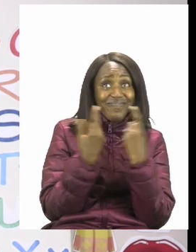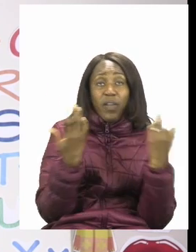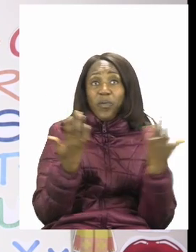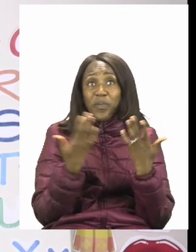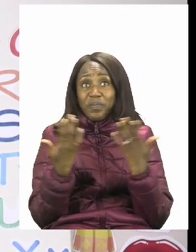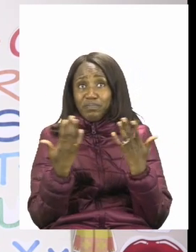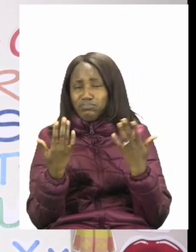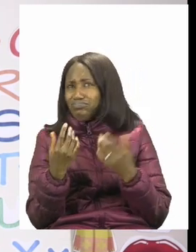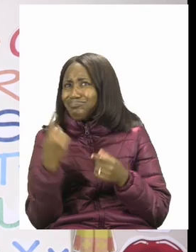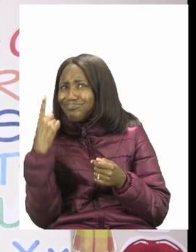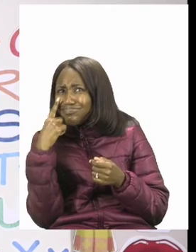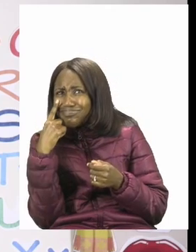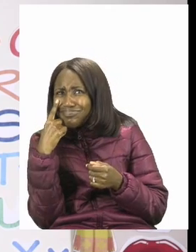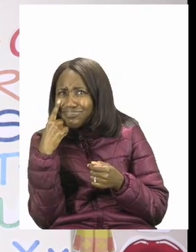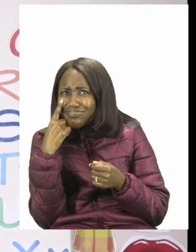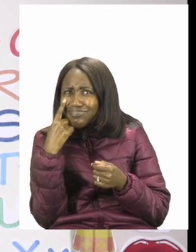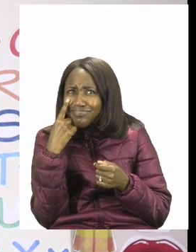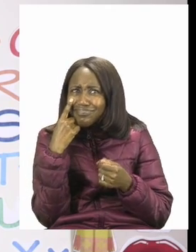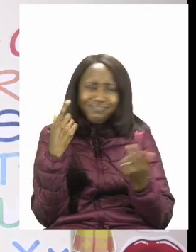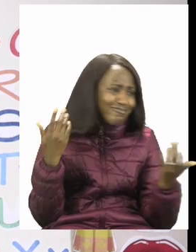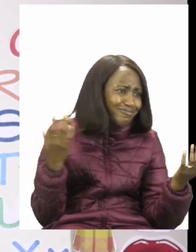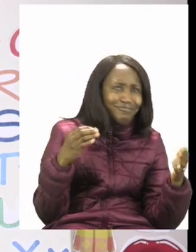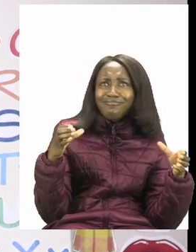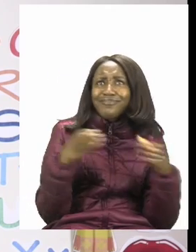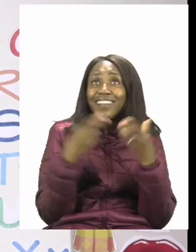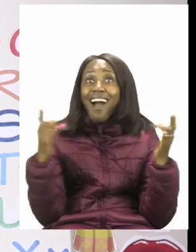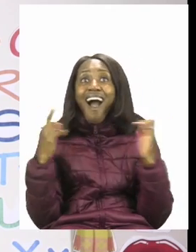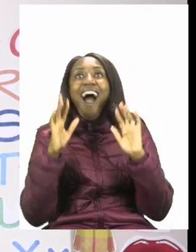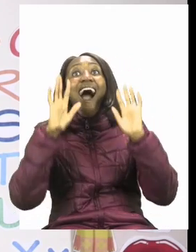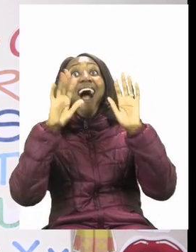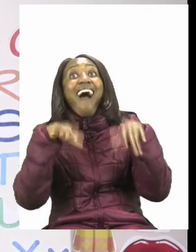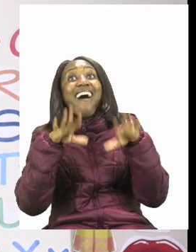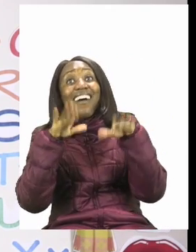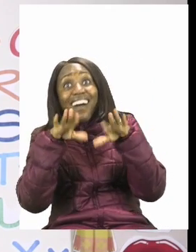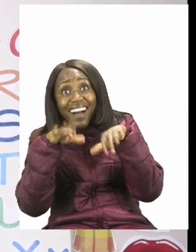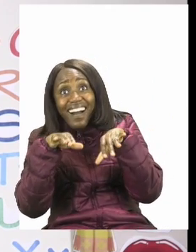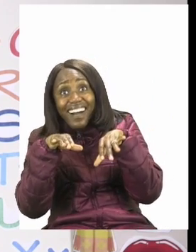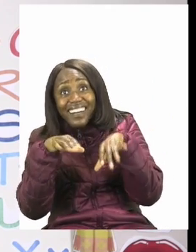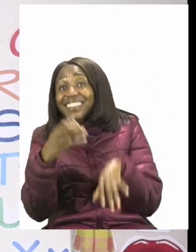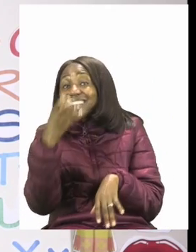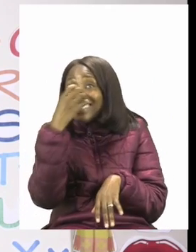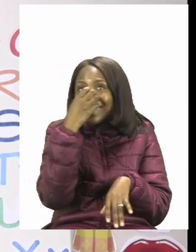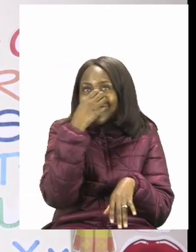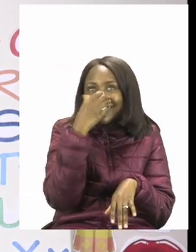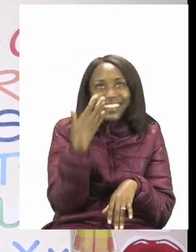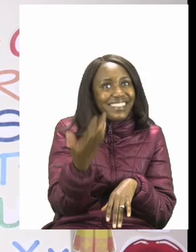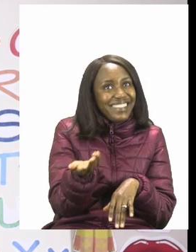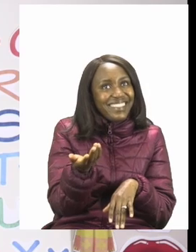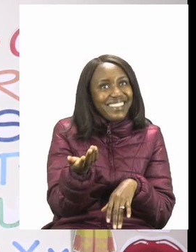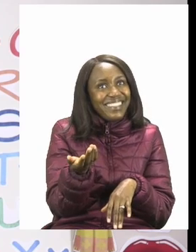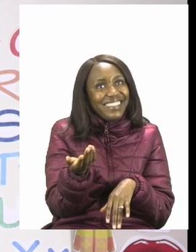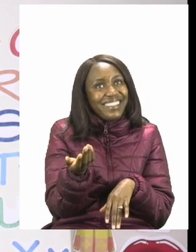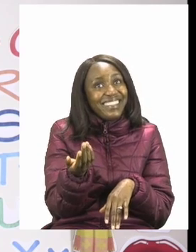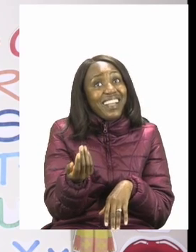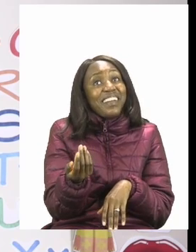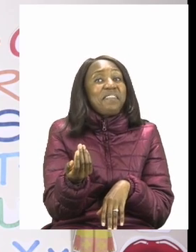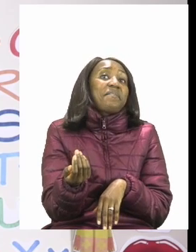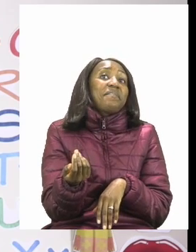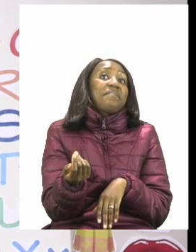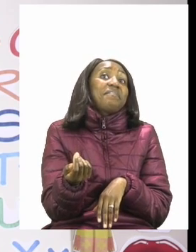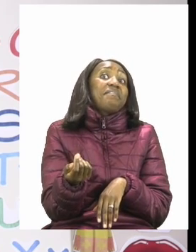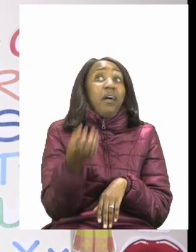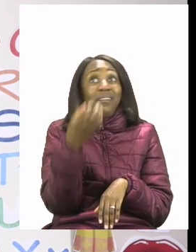thought I saw him getting into the classroom. Oh, there you are, Zoshi. So,